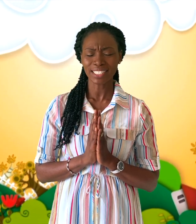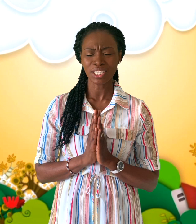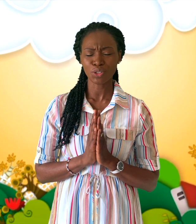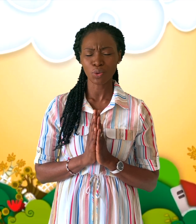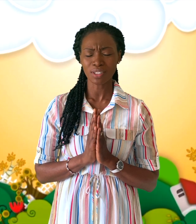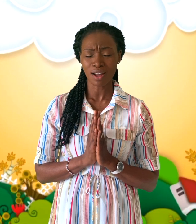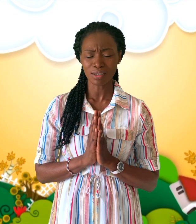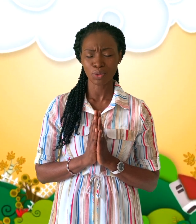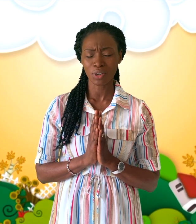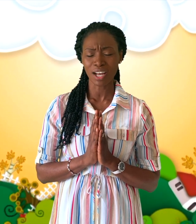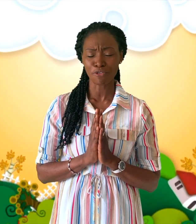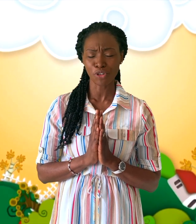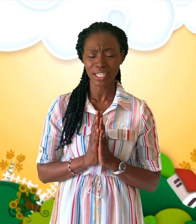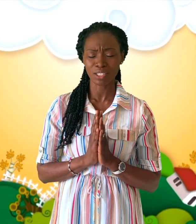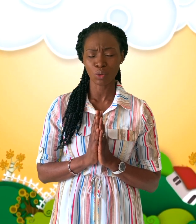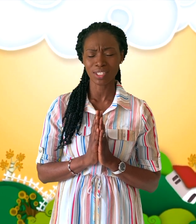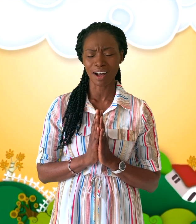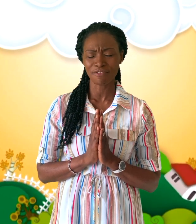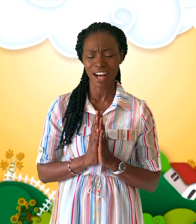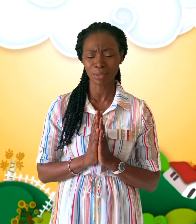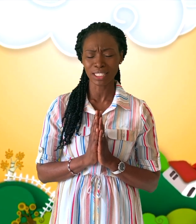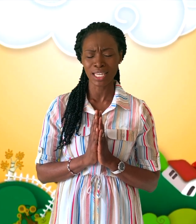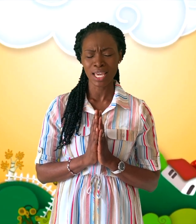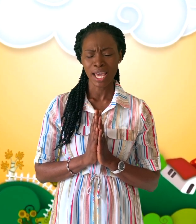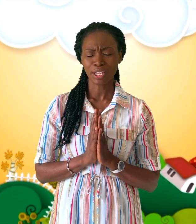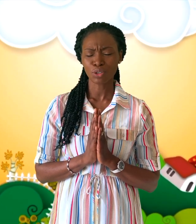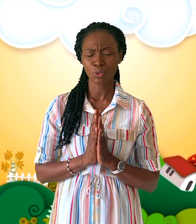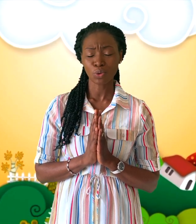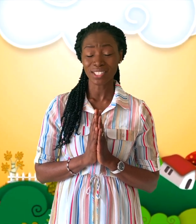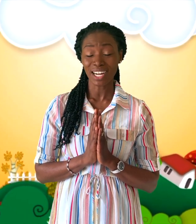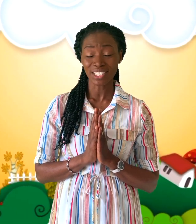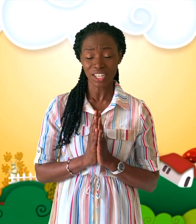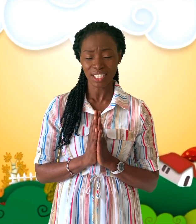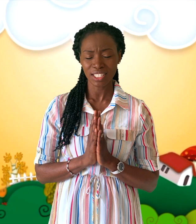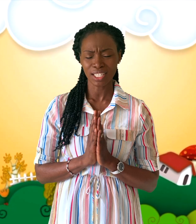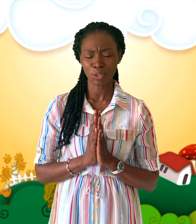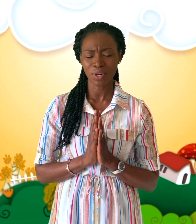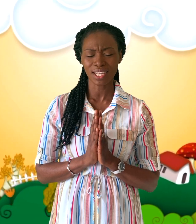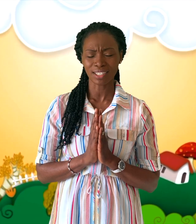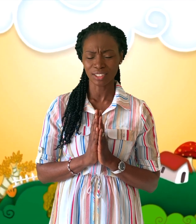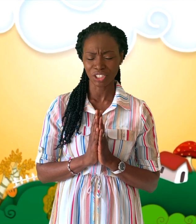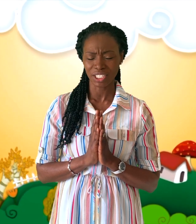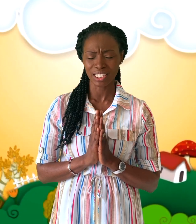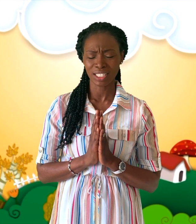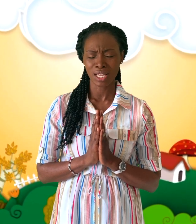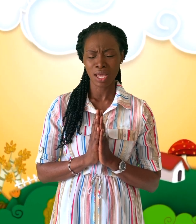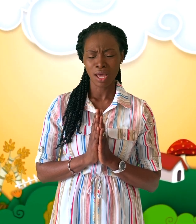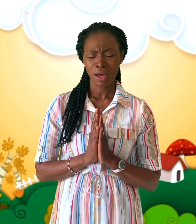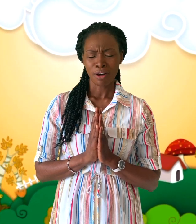your kindness towards us, towards our friends, towards our family, and towards our church, and towards our